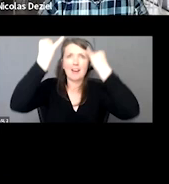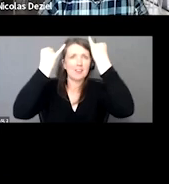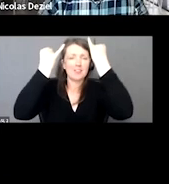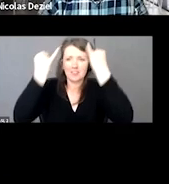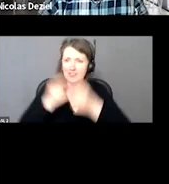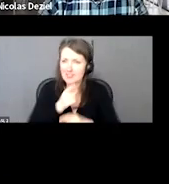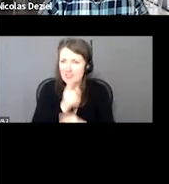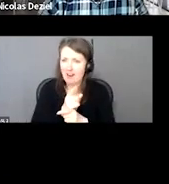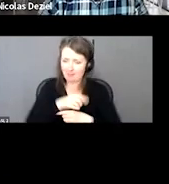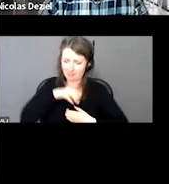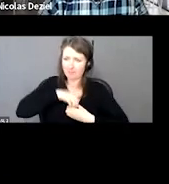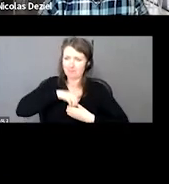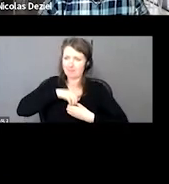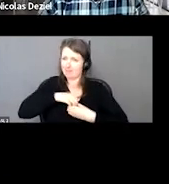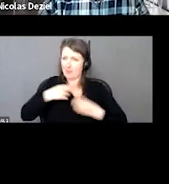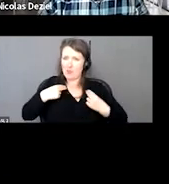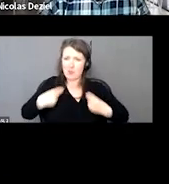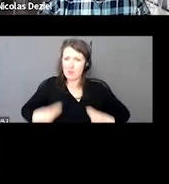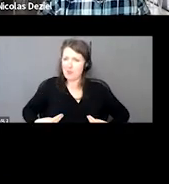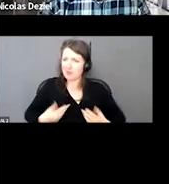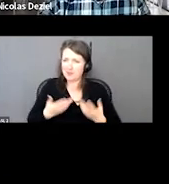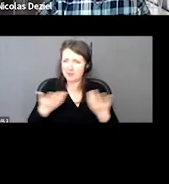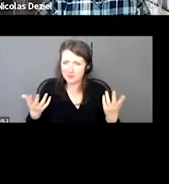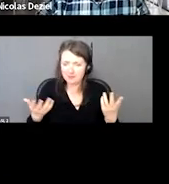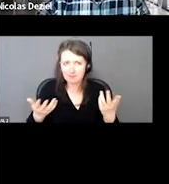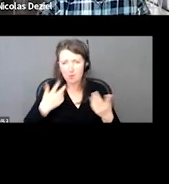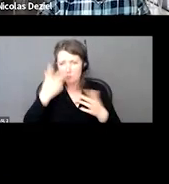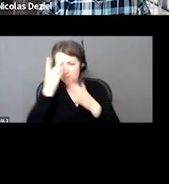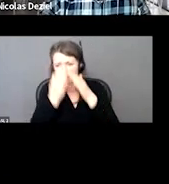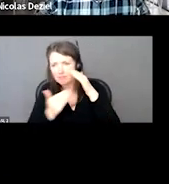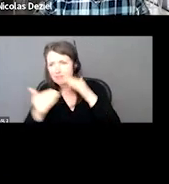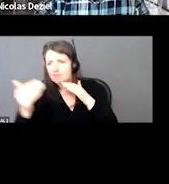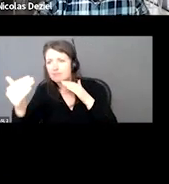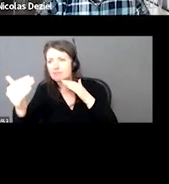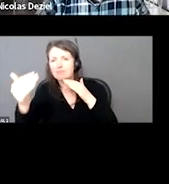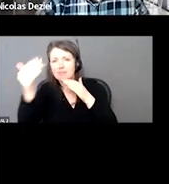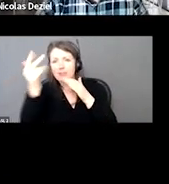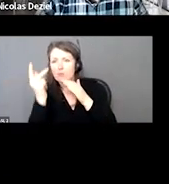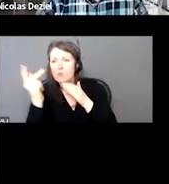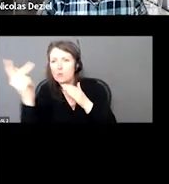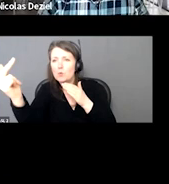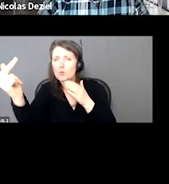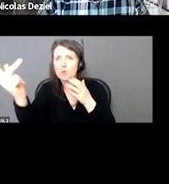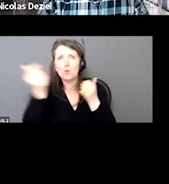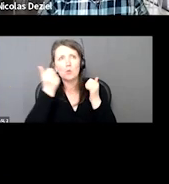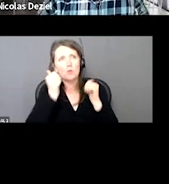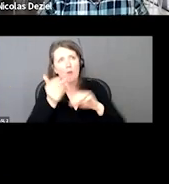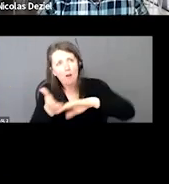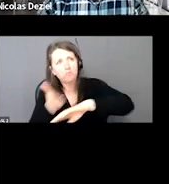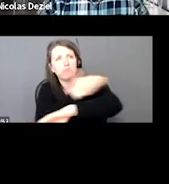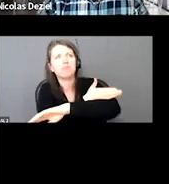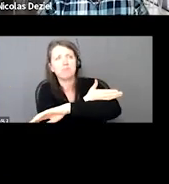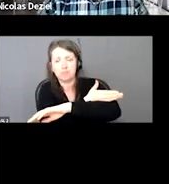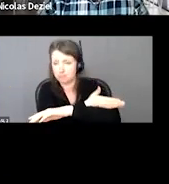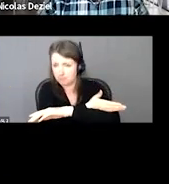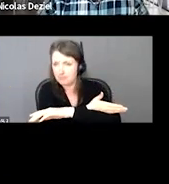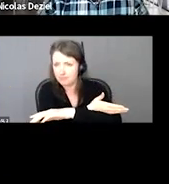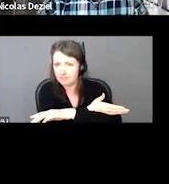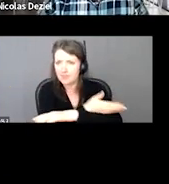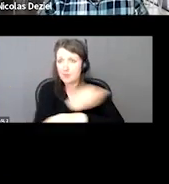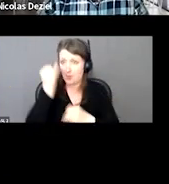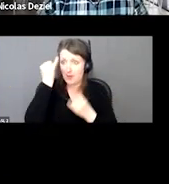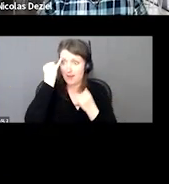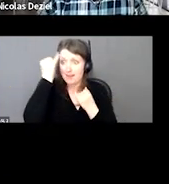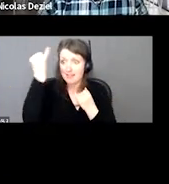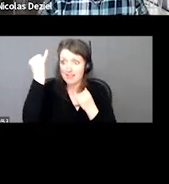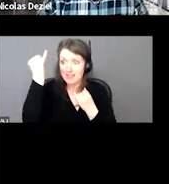of innovation. It's about thinking ahead and doing better and progressing, right? So it starts as an idea, but an idea